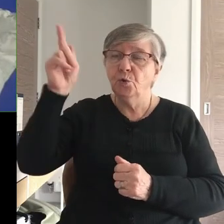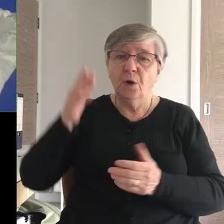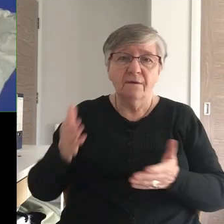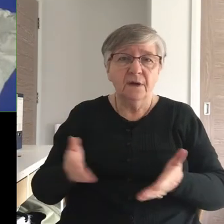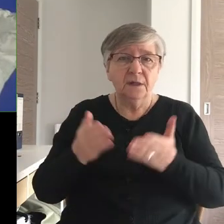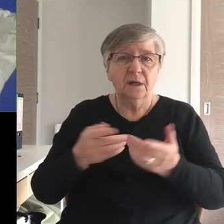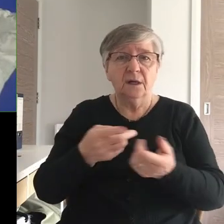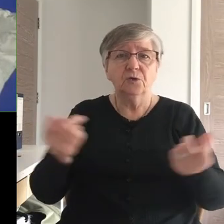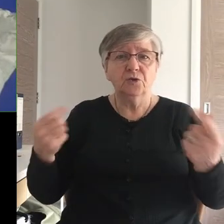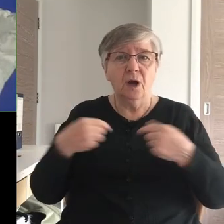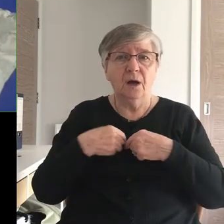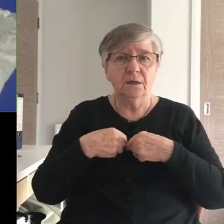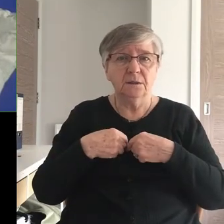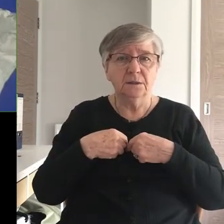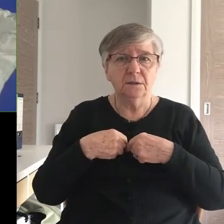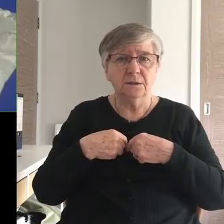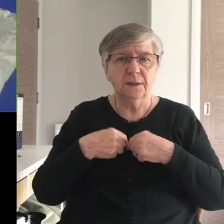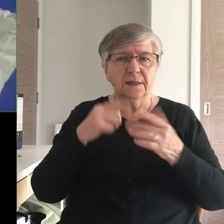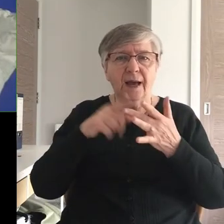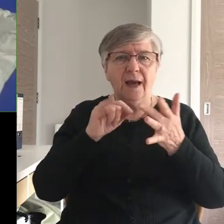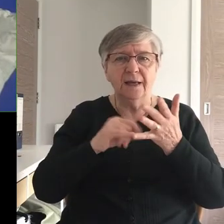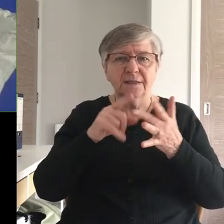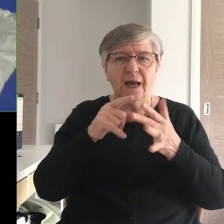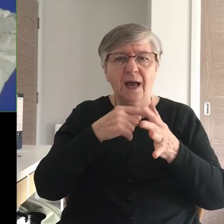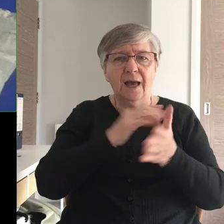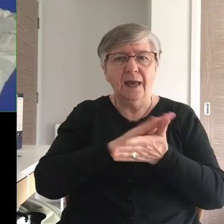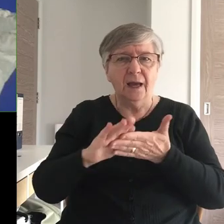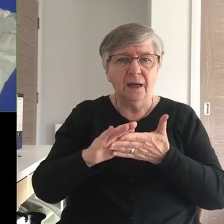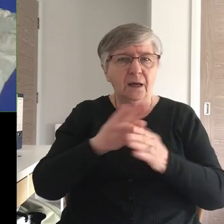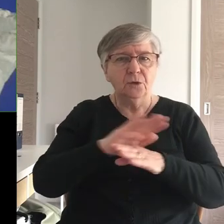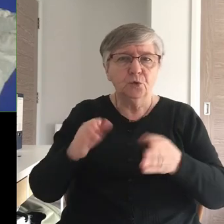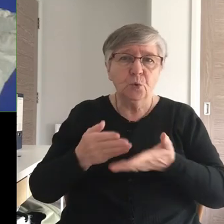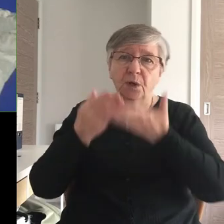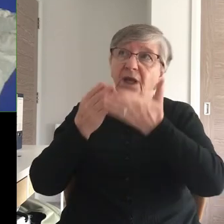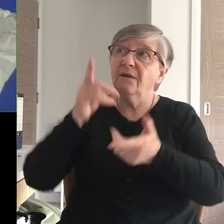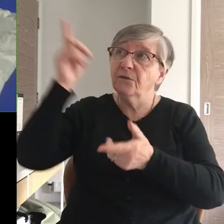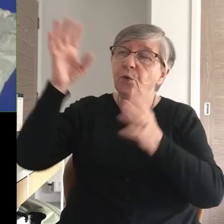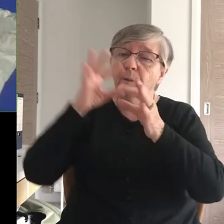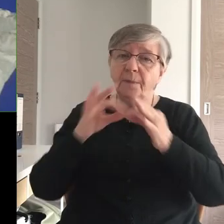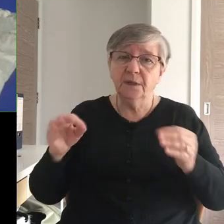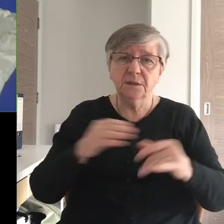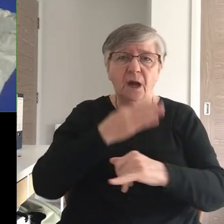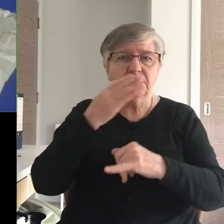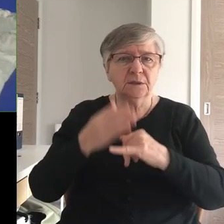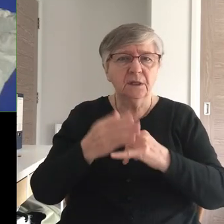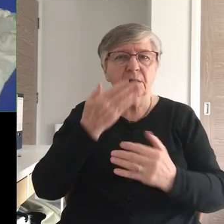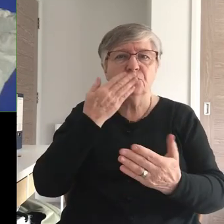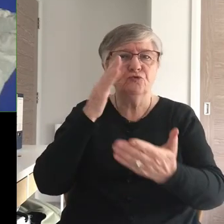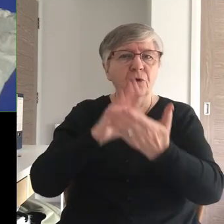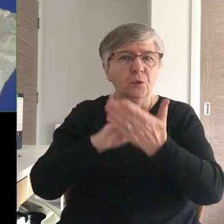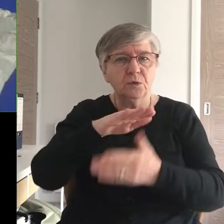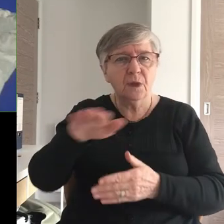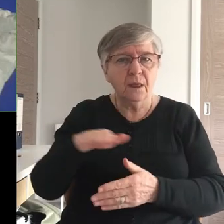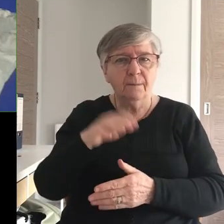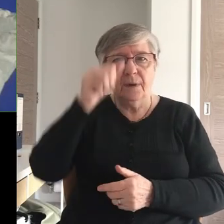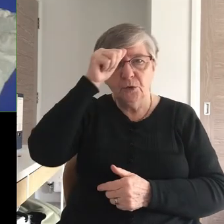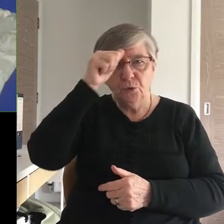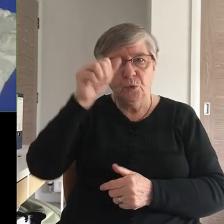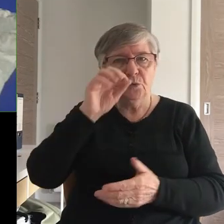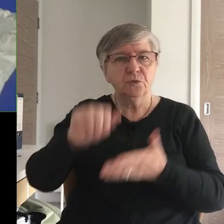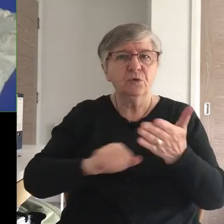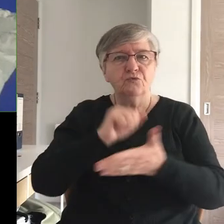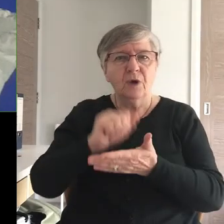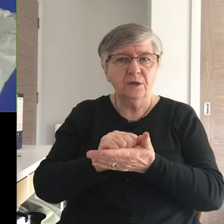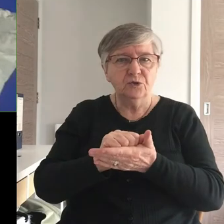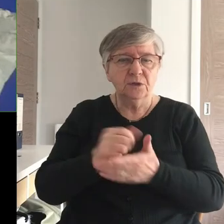You have encouraged us in the book of Isaiah not to give you peace until Jerusalem will know righteousness